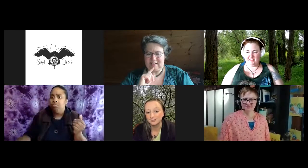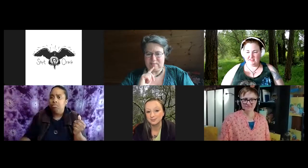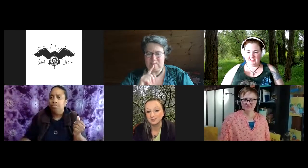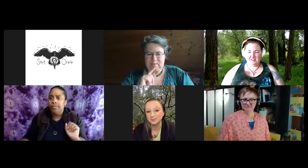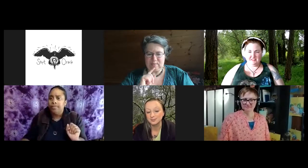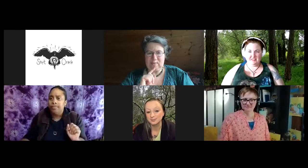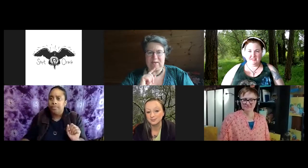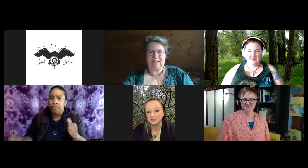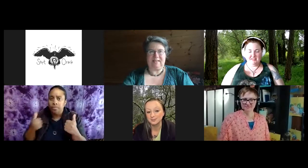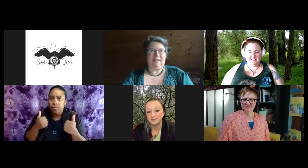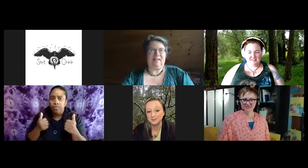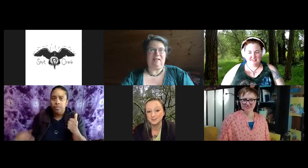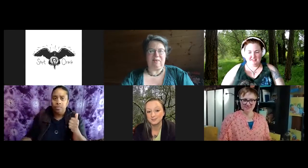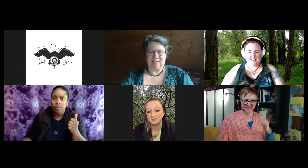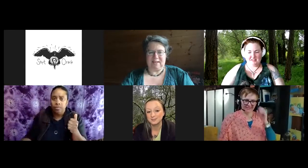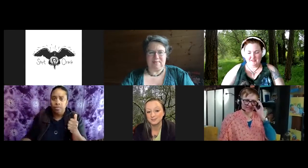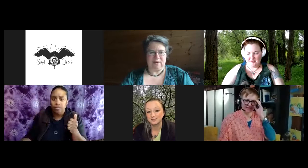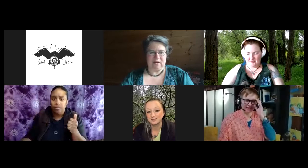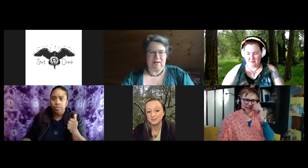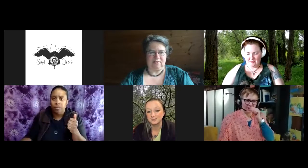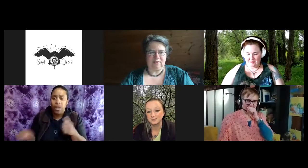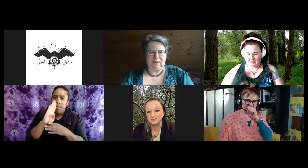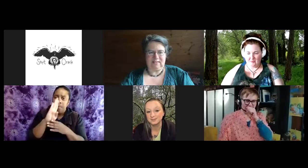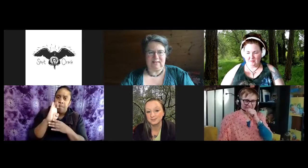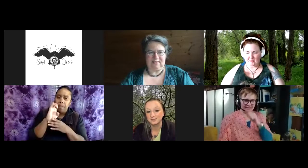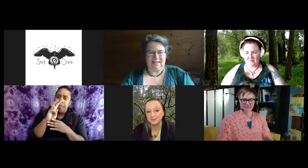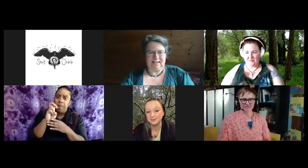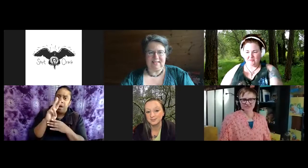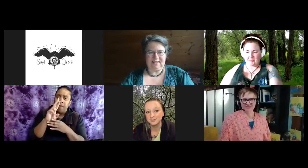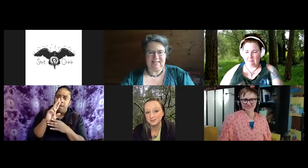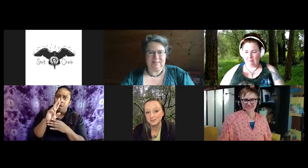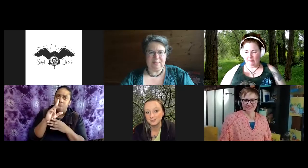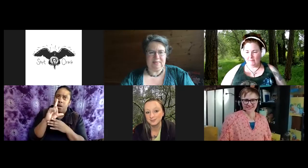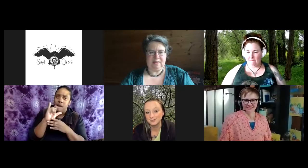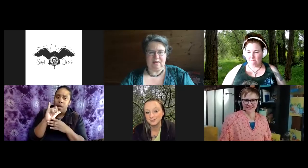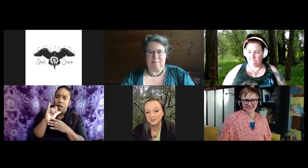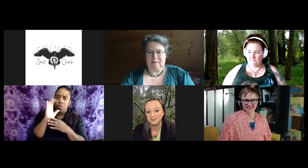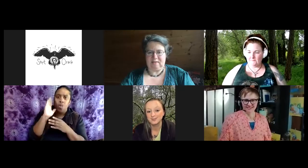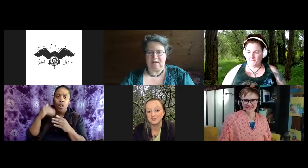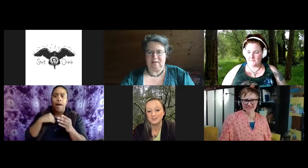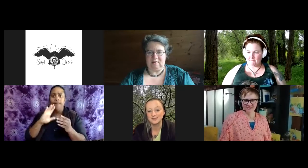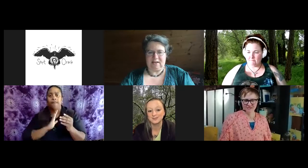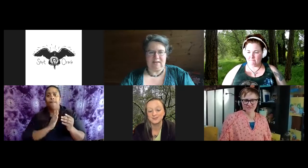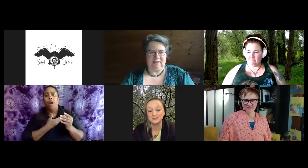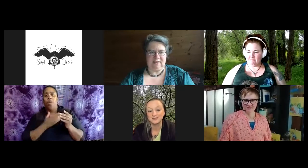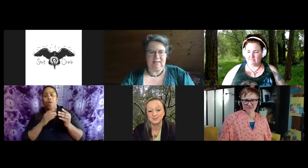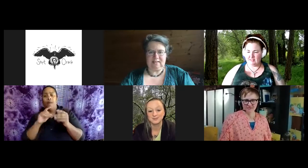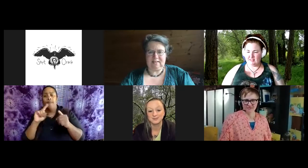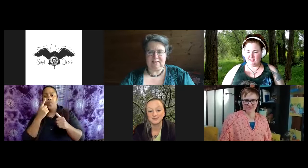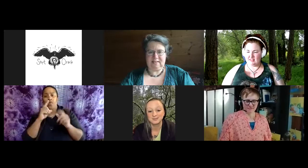Okay, great. Well, maybe we will bring Beverly up for our first question of the night. All right, Beverly, are you